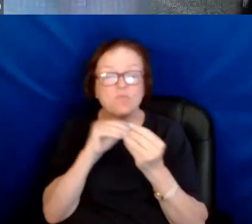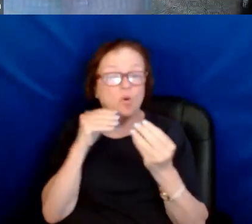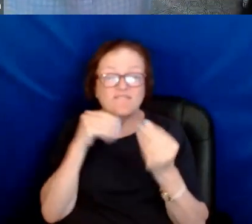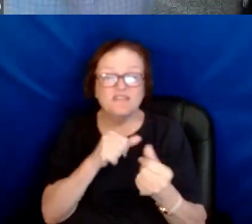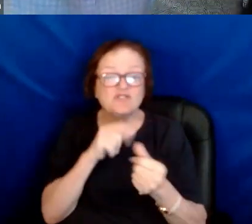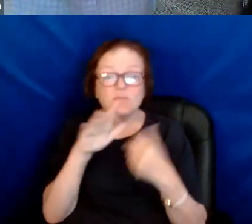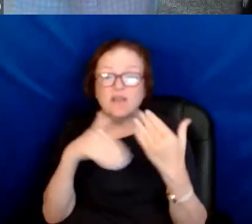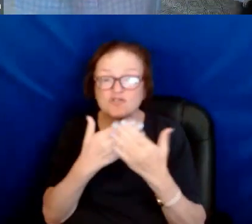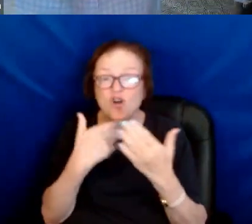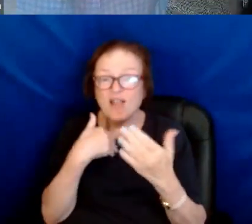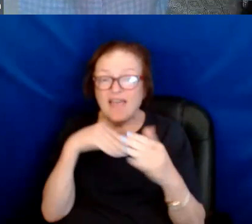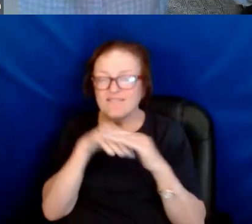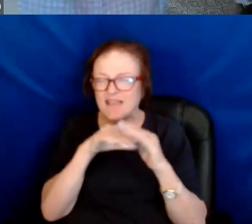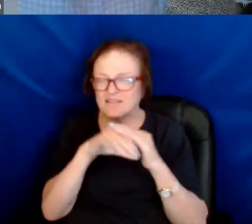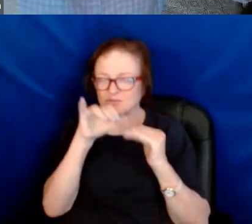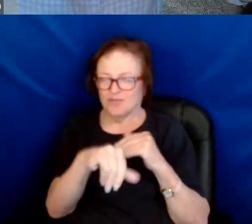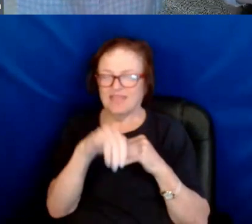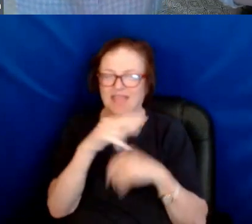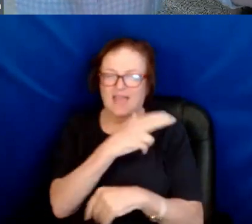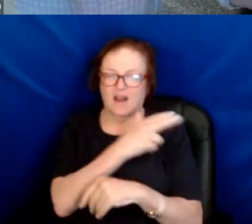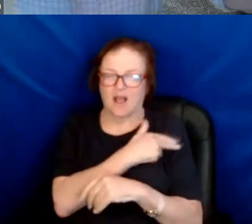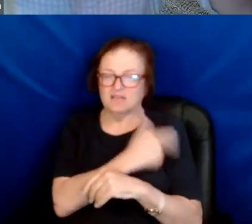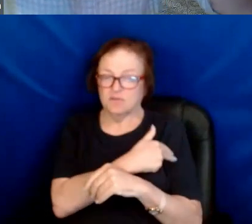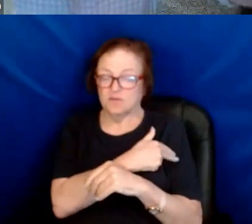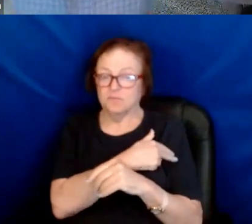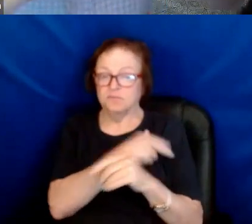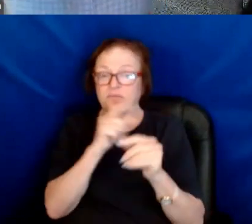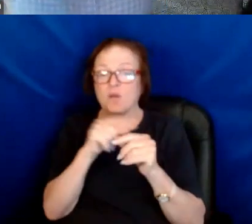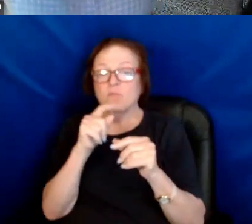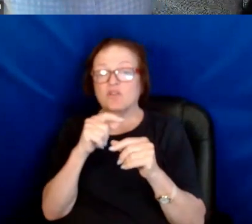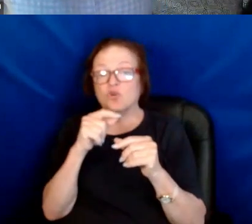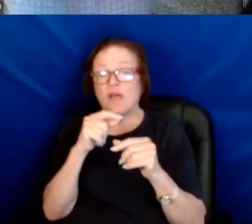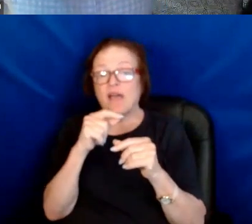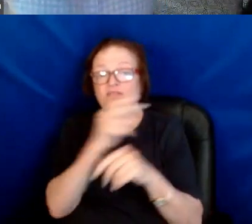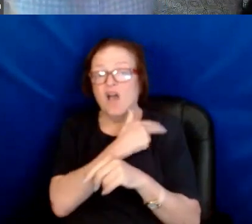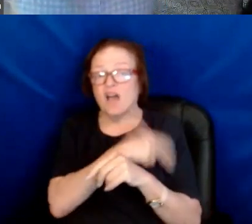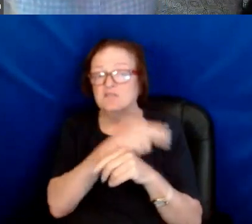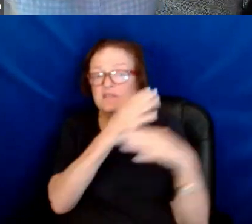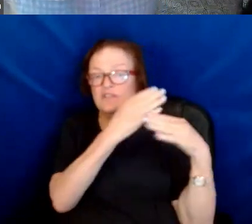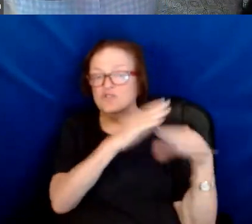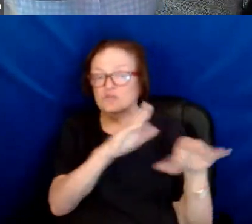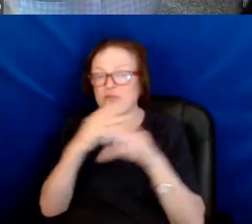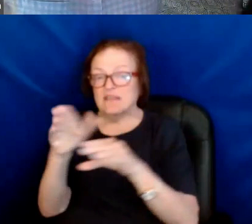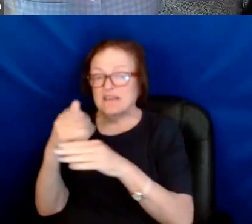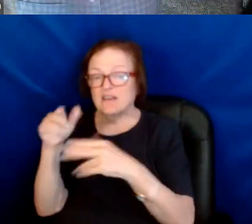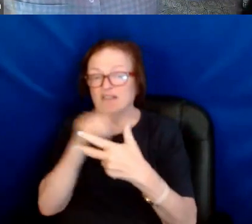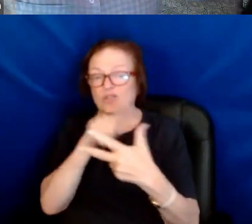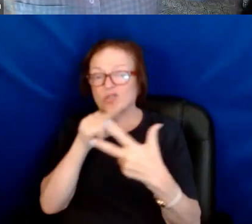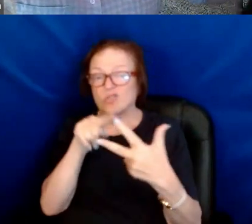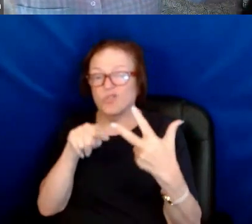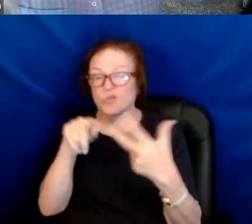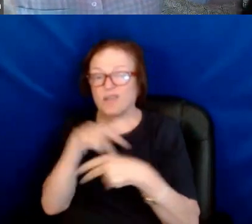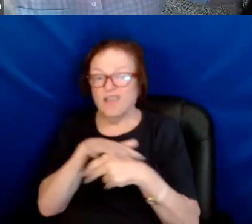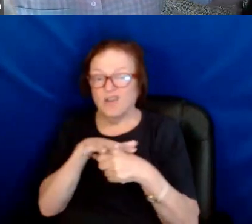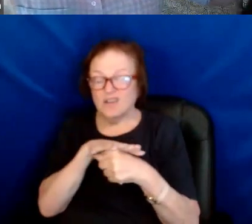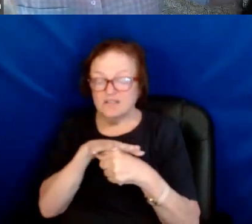everybody has access to it. You can keep, but whereas you take that hospital and split it into three regions, it's hard. Any of